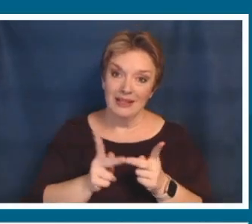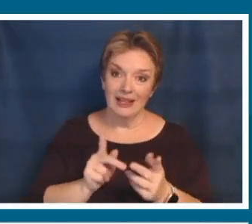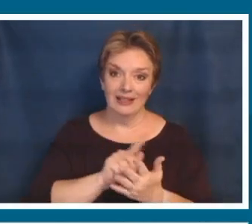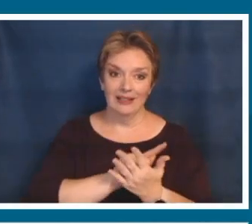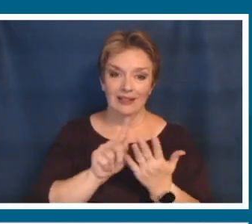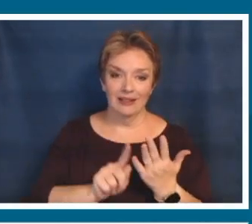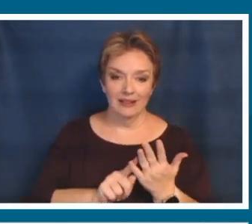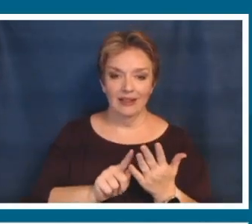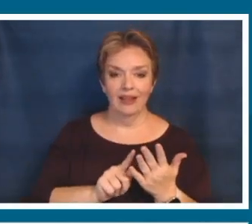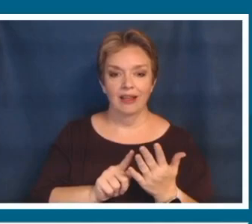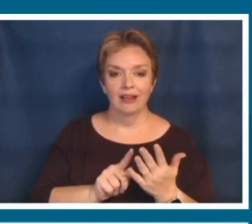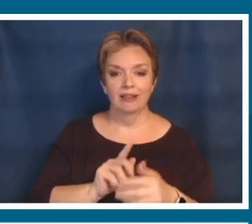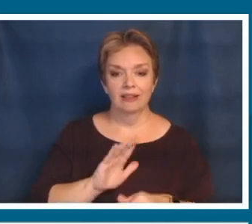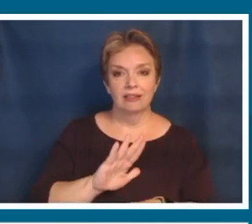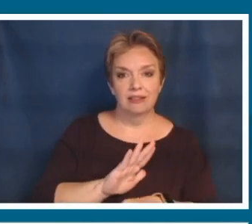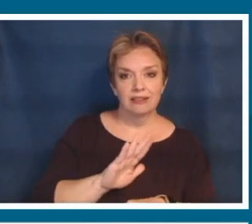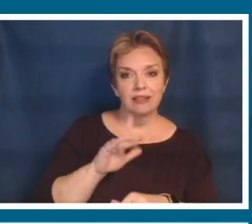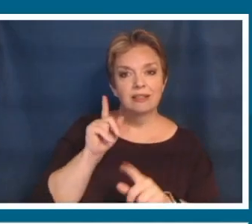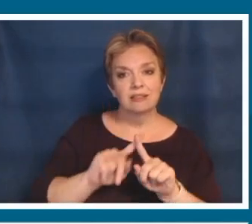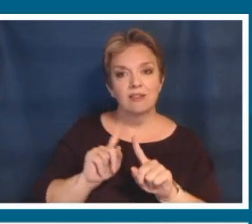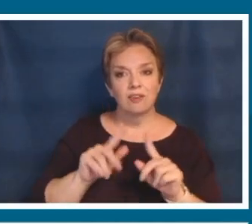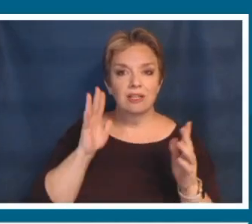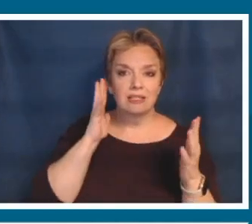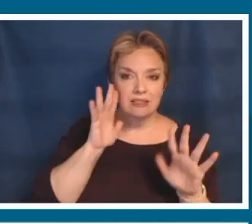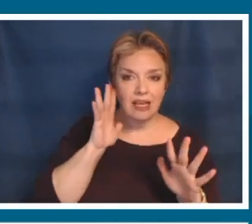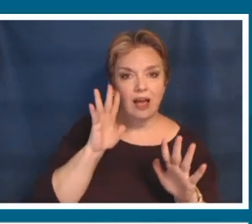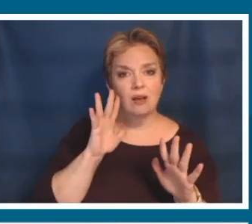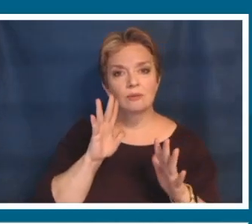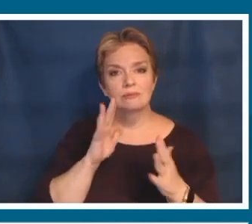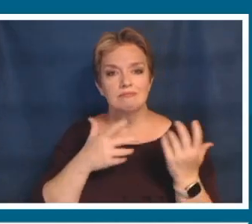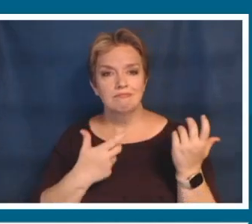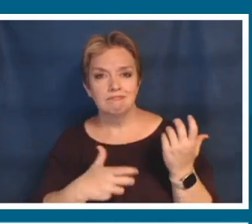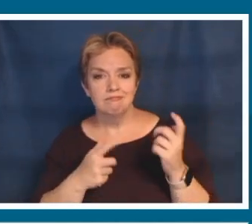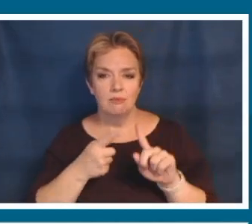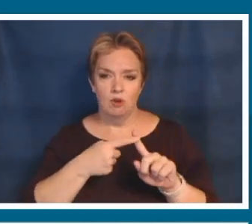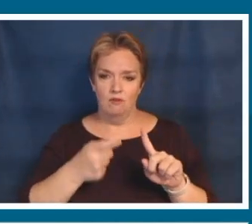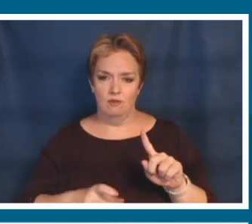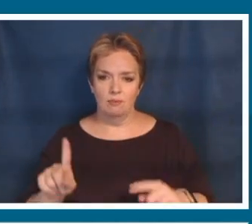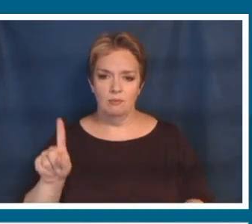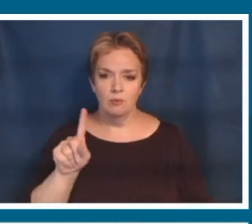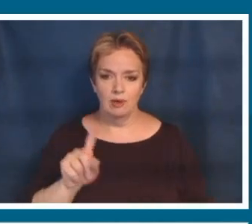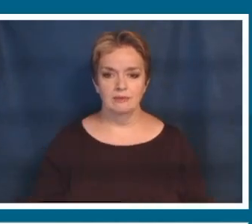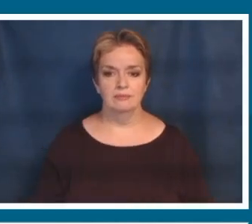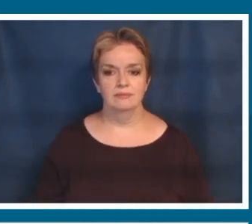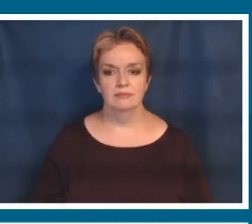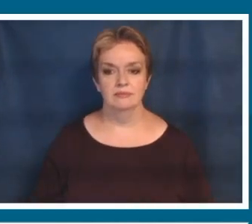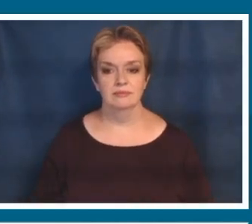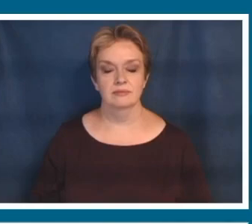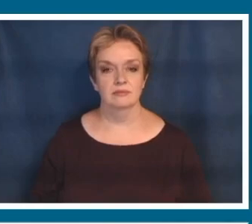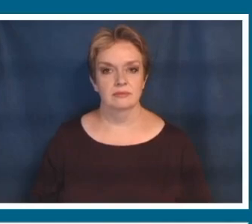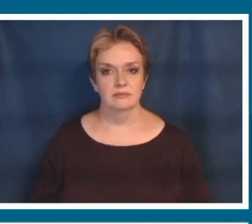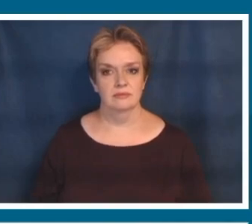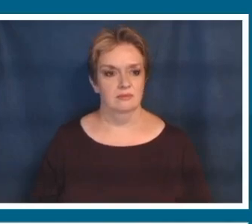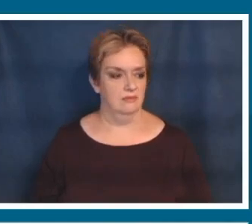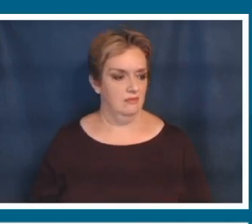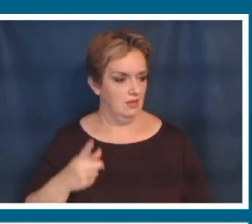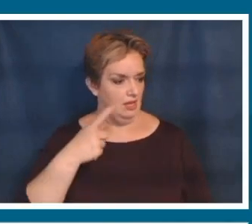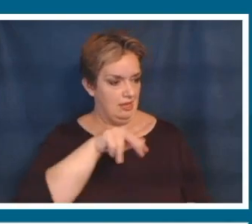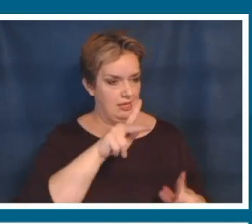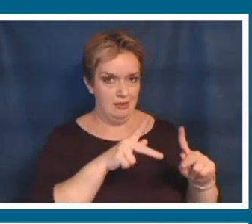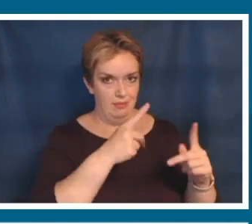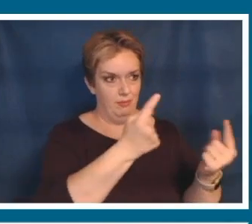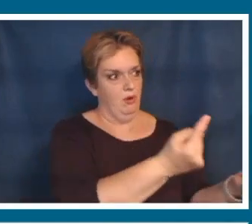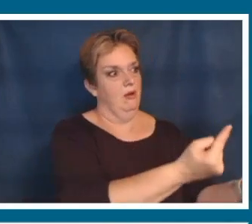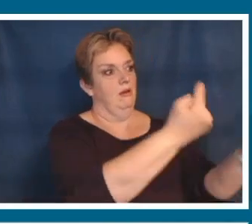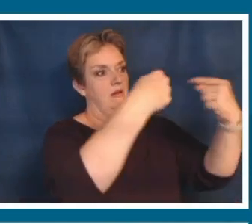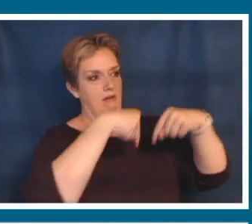came to Appalachia from. So where did these individuals immigrate to our space from? And how has